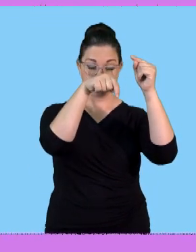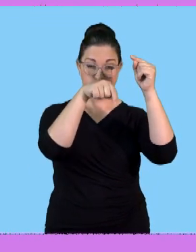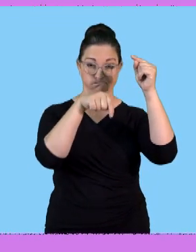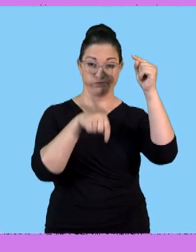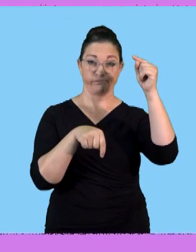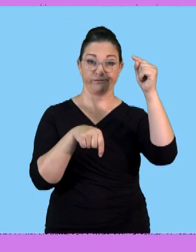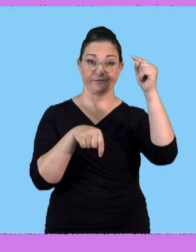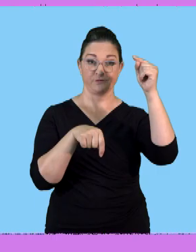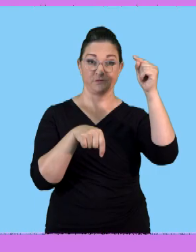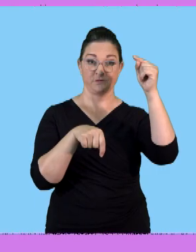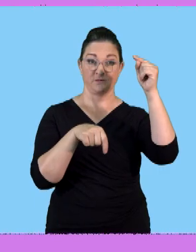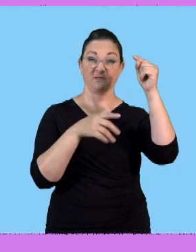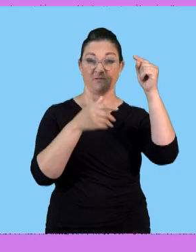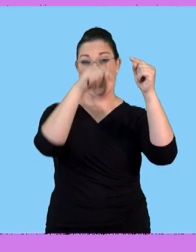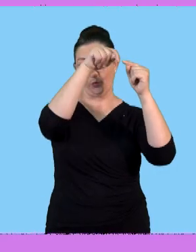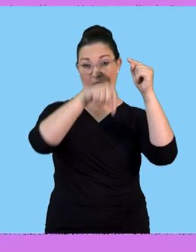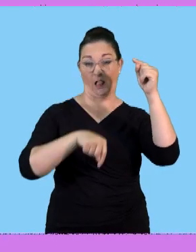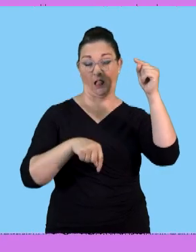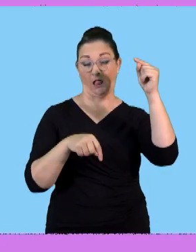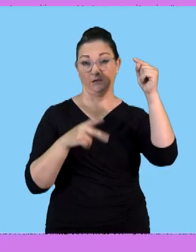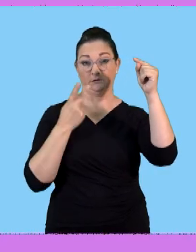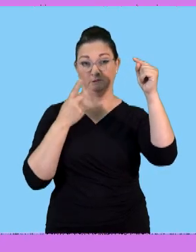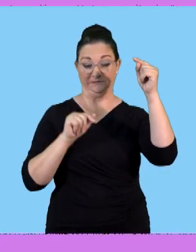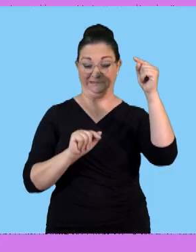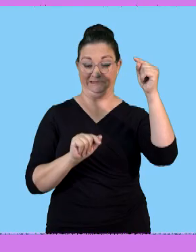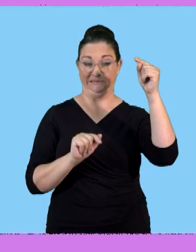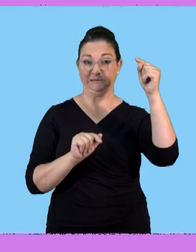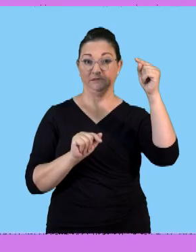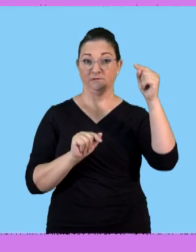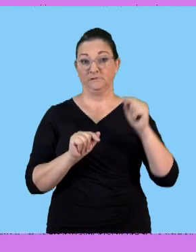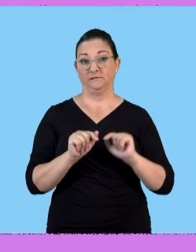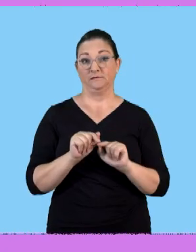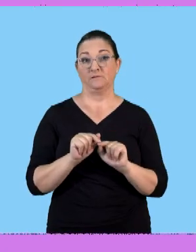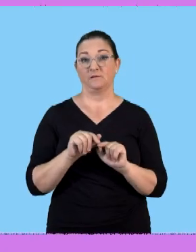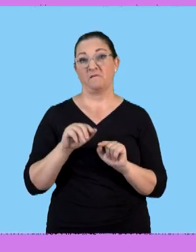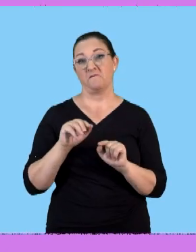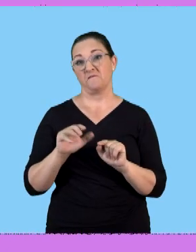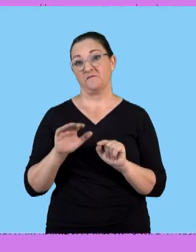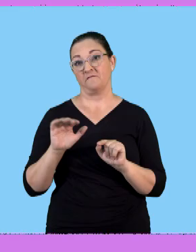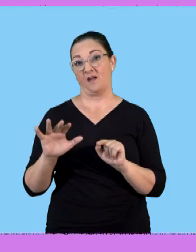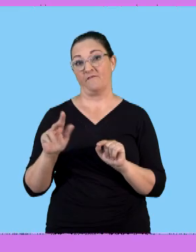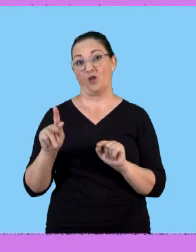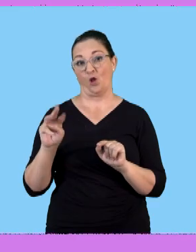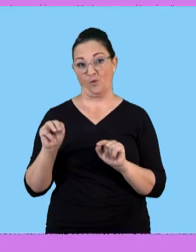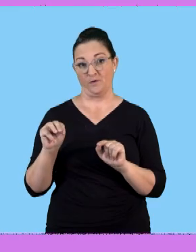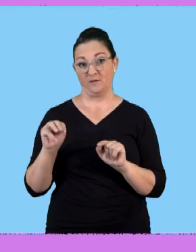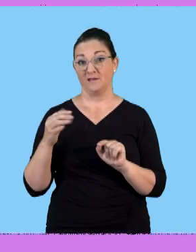downwards, downhill basically, right, till they round about at 55 kilometers. So the